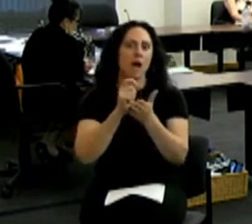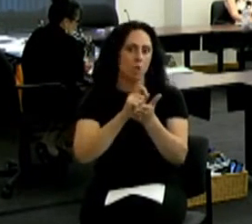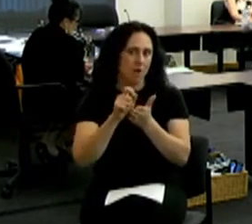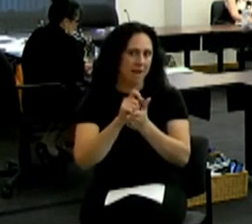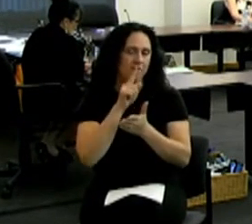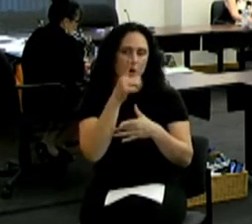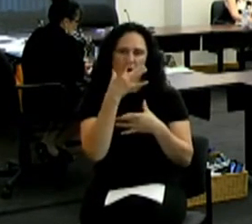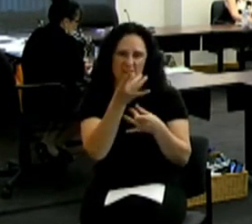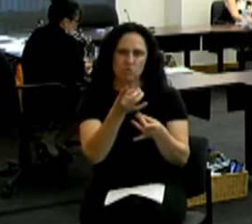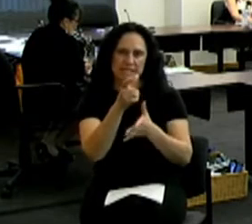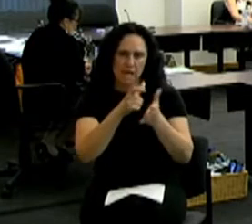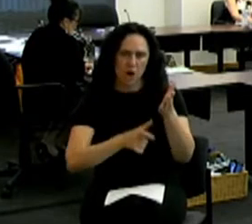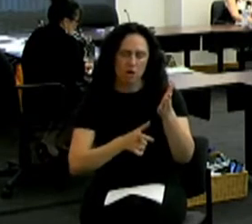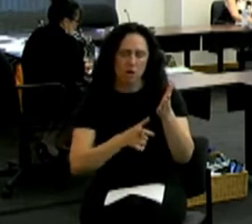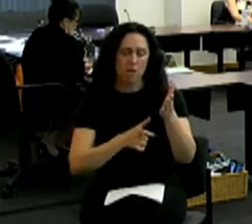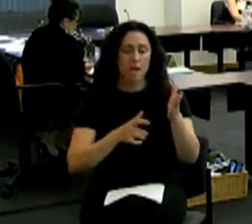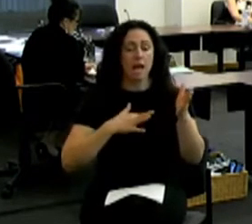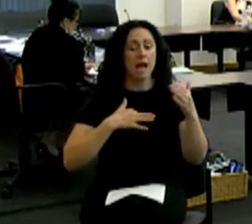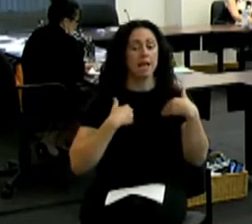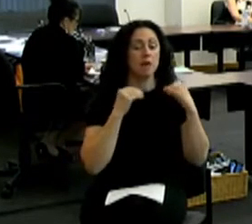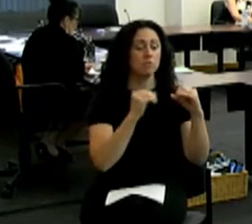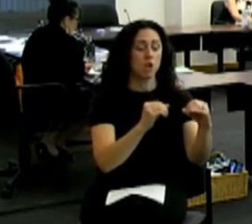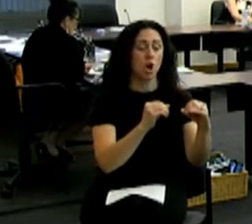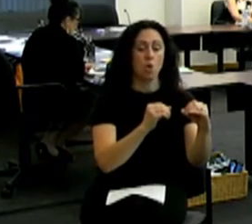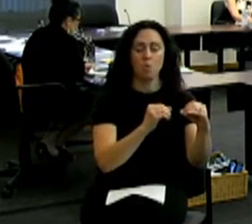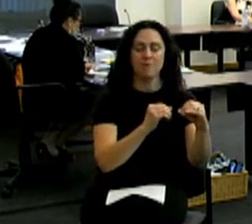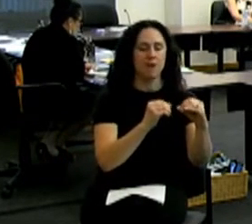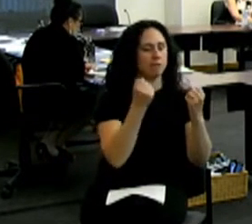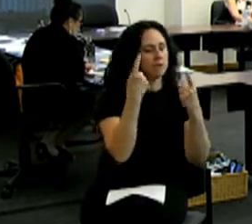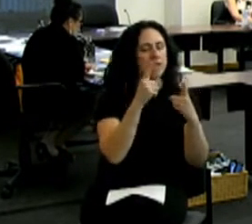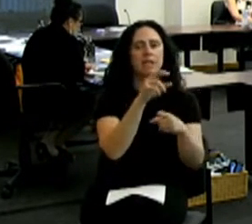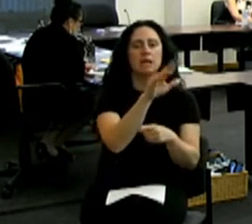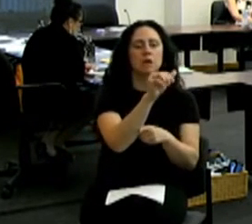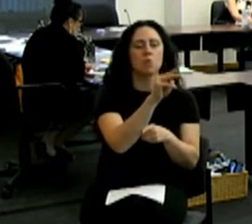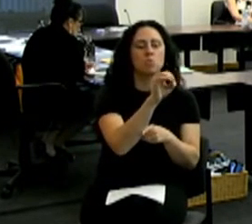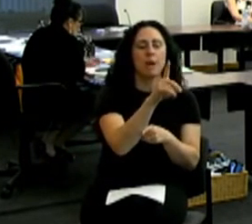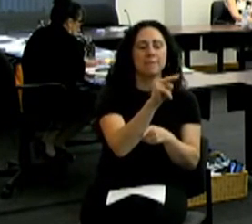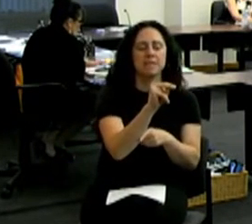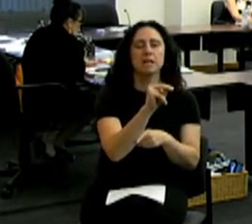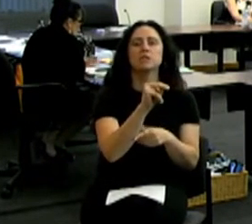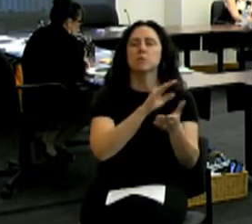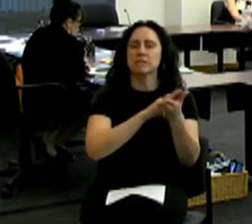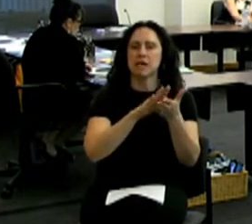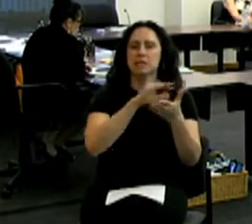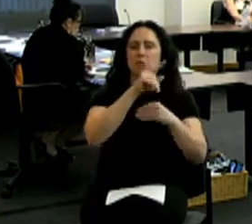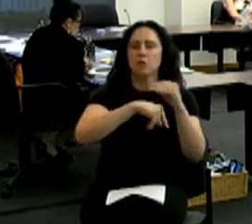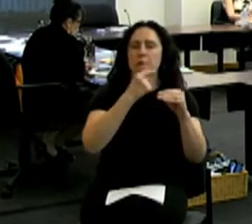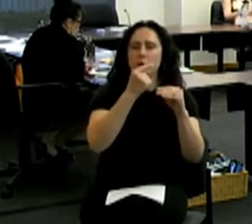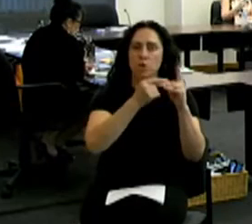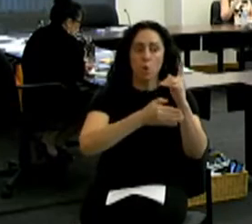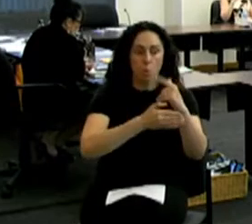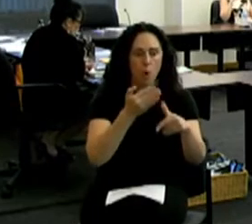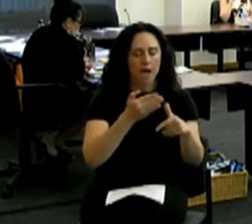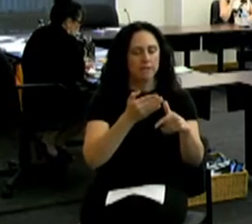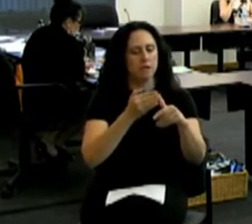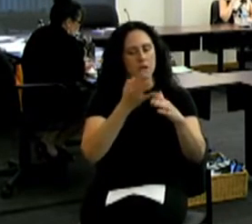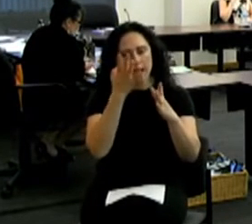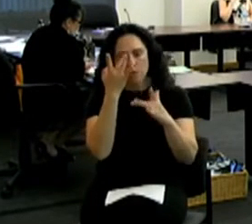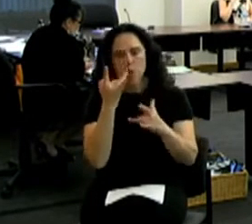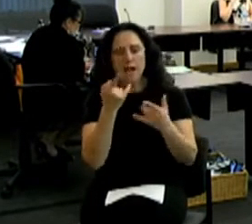incredibly interesting article. I have no context for Ramadan, so it was very nice to learn a thing or two about what occurs and why it occurs